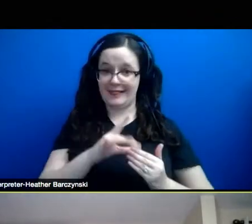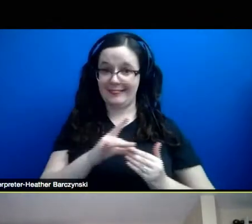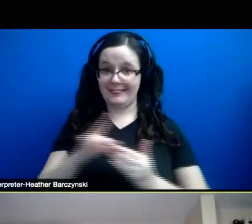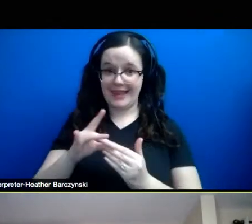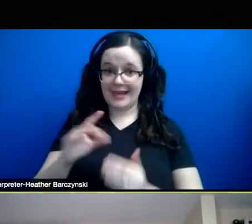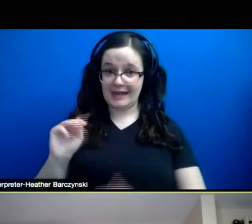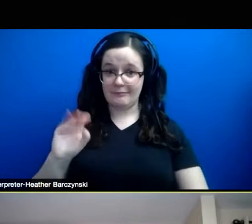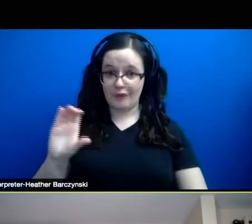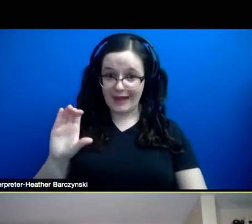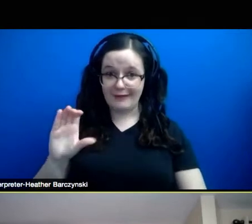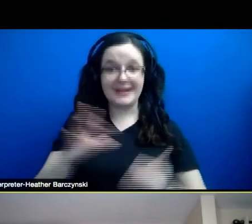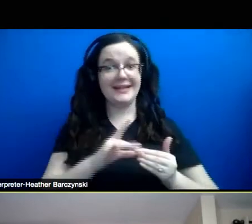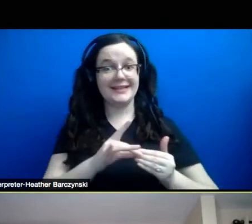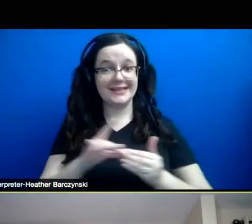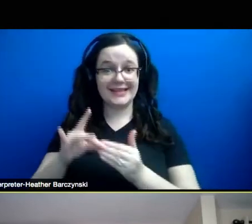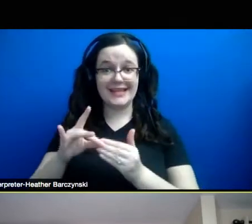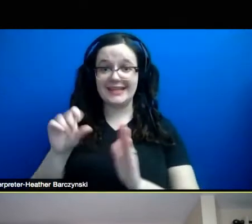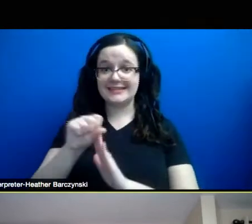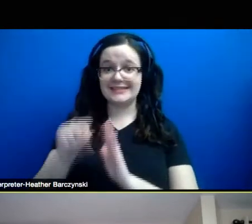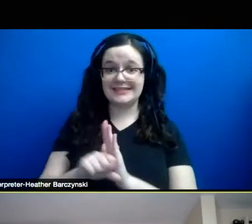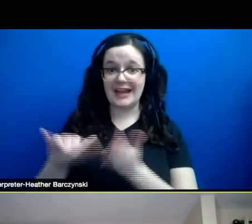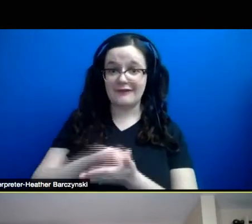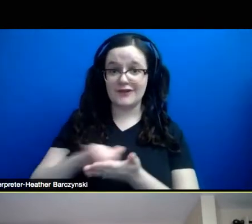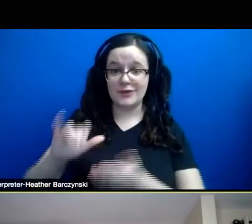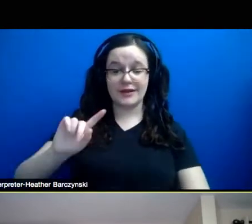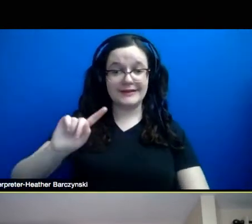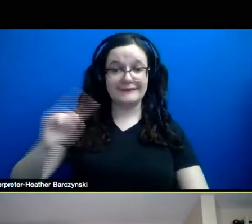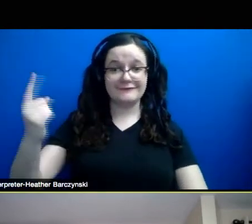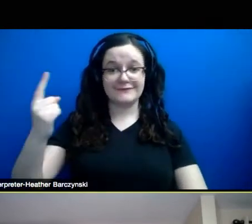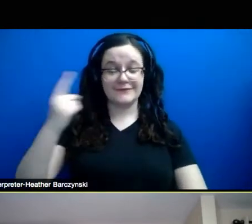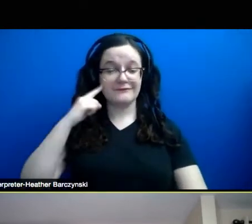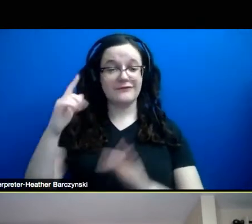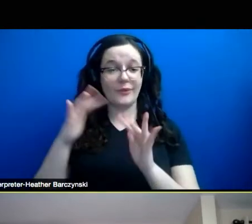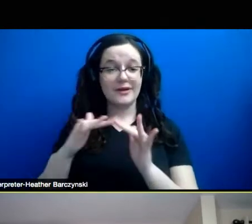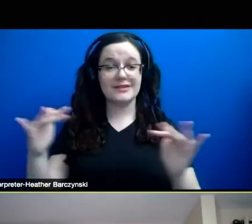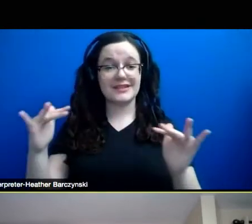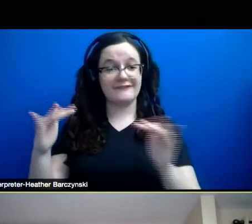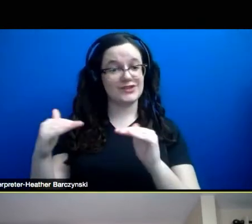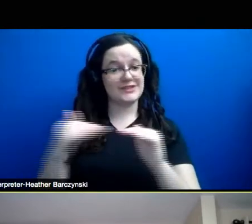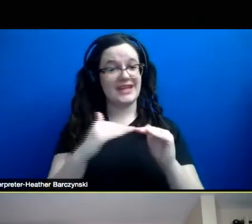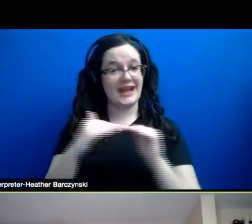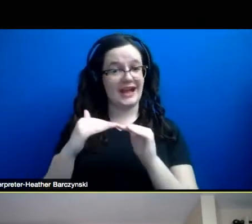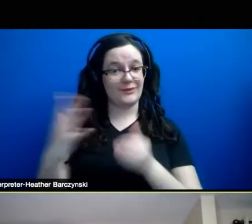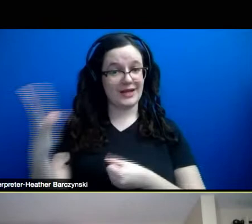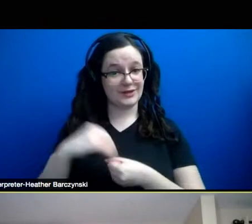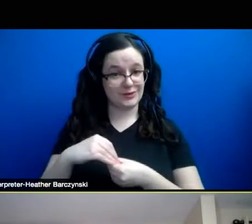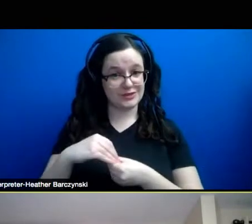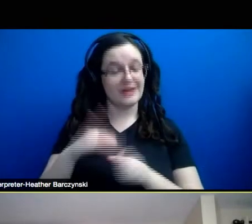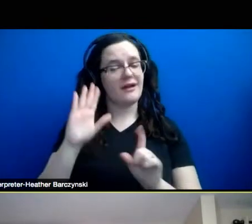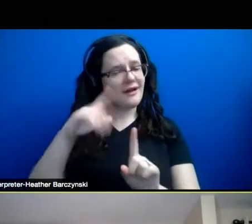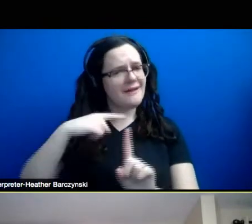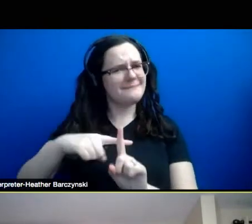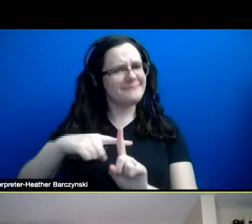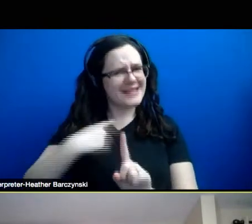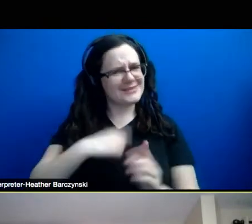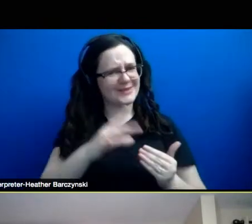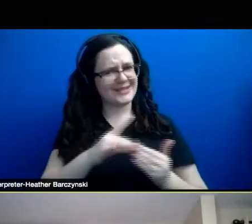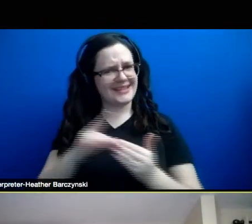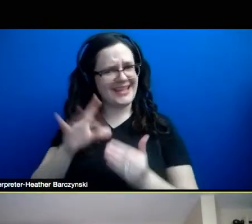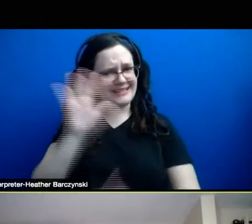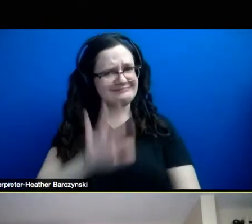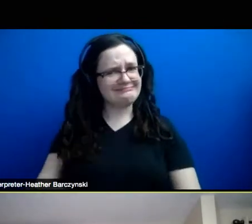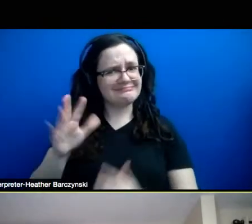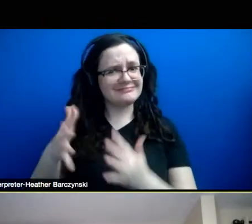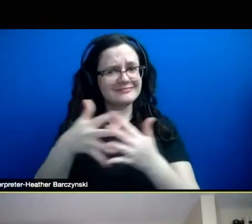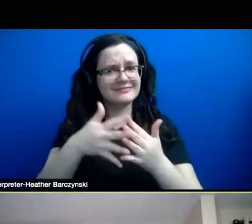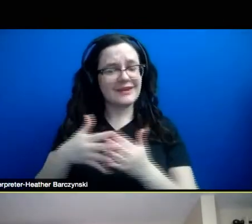and the state of New York in the way of diversity, equity, and inclusion, but we're also leading the nation because very few communities